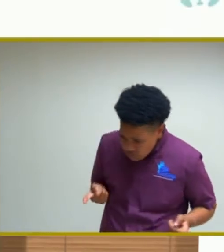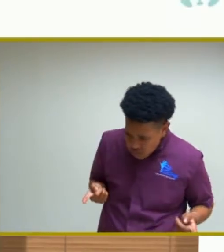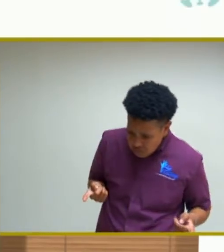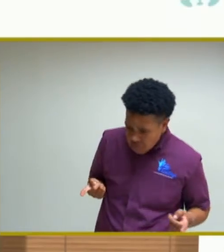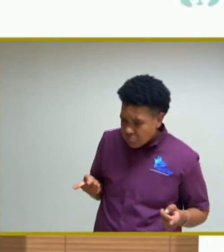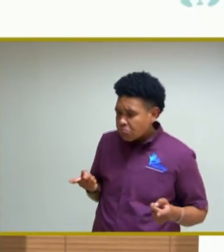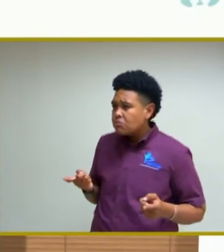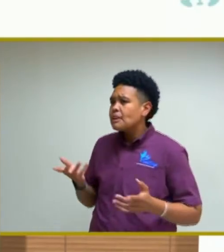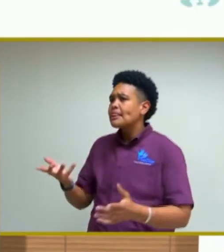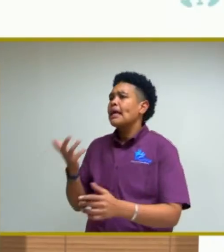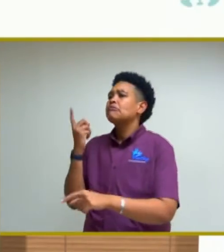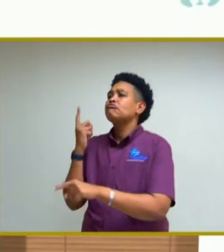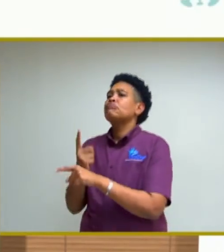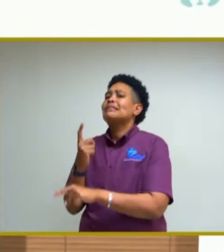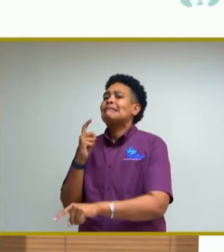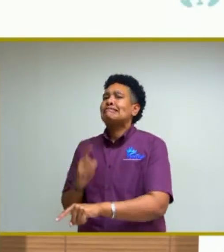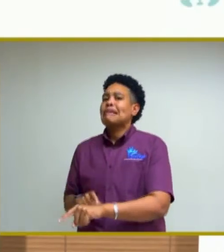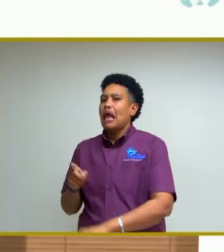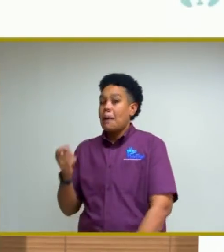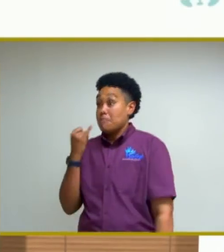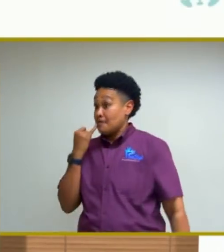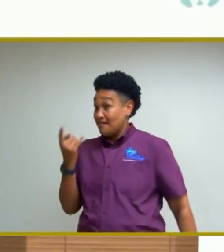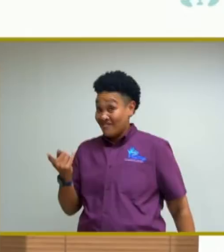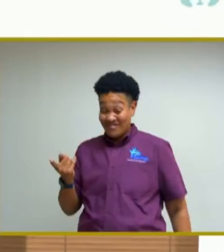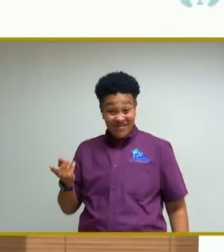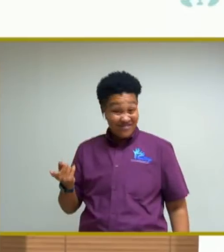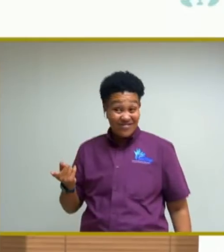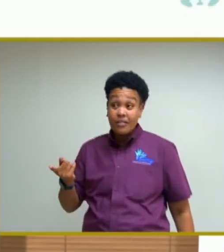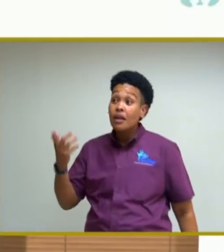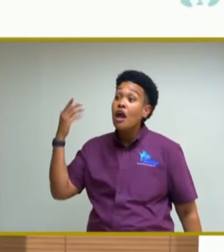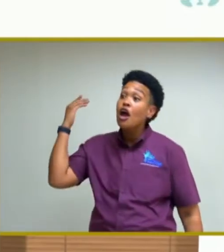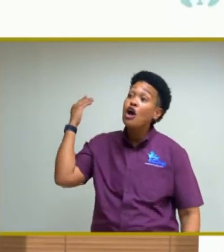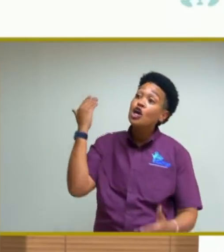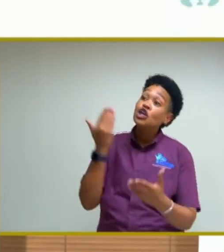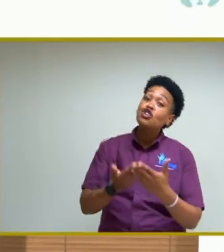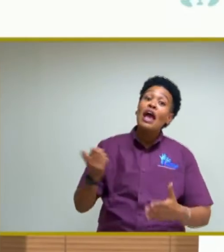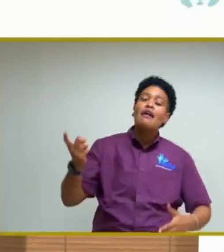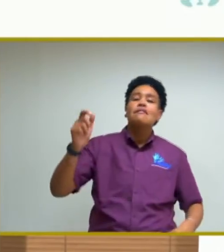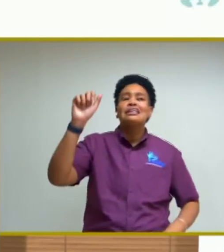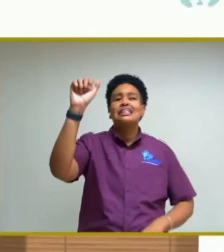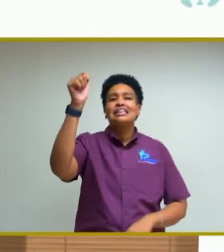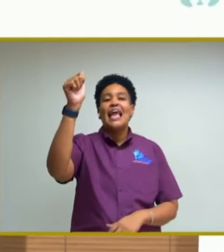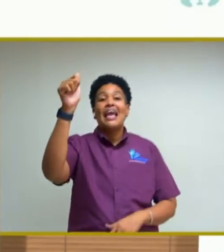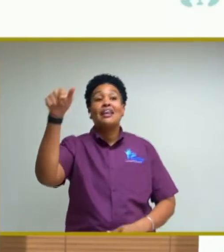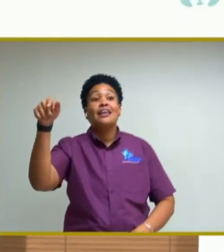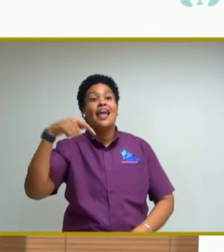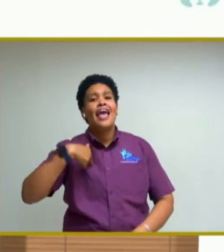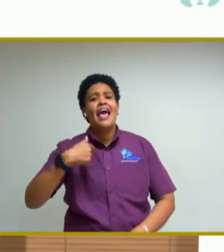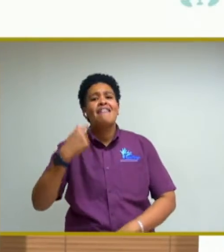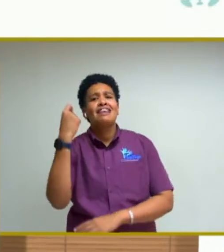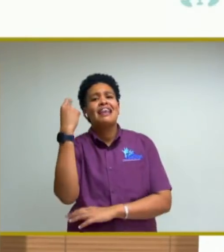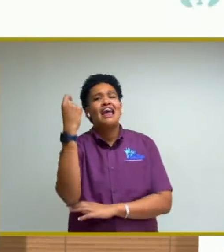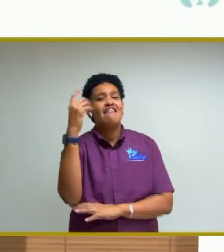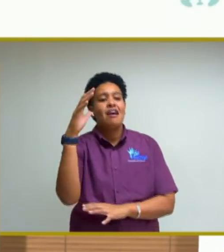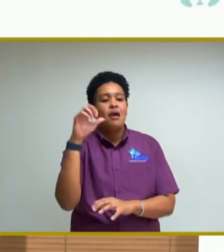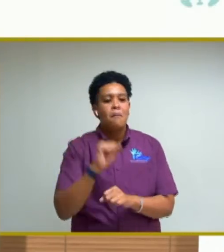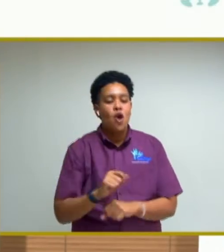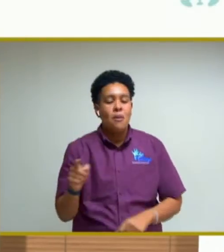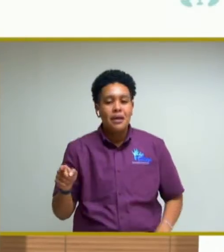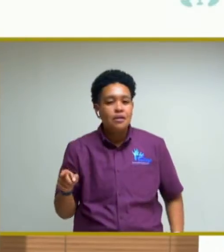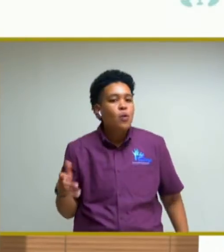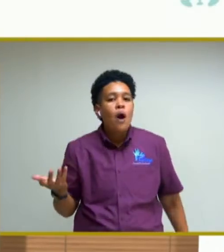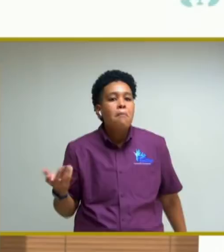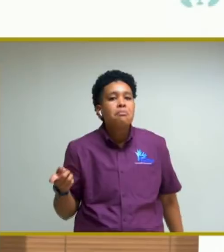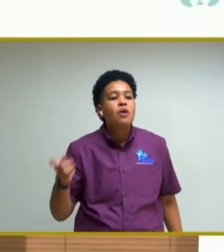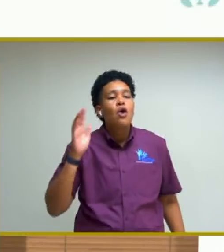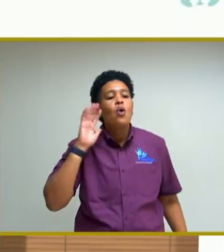they are there at the right time. Now, if they have arrived at 10 o'clock and they have an 11 o'clock appointment,